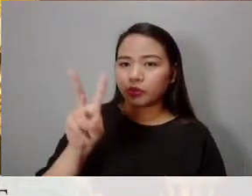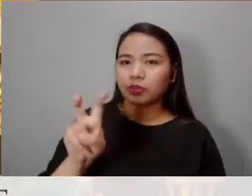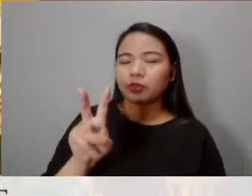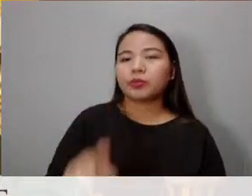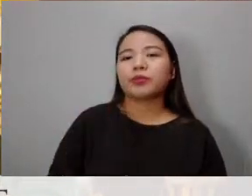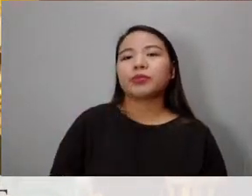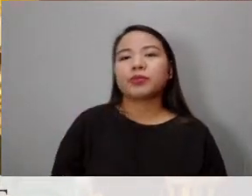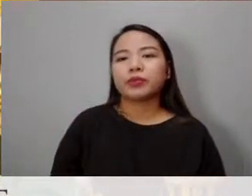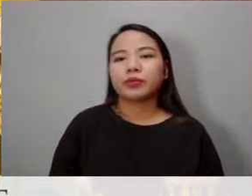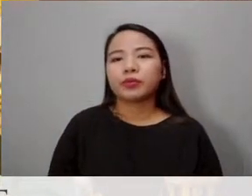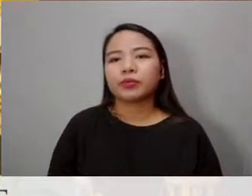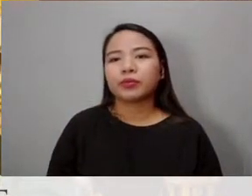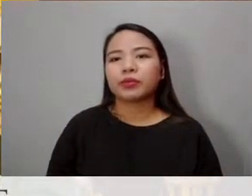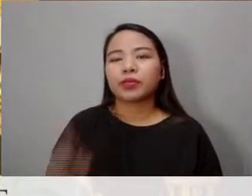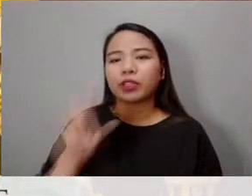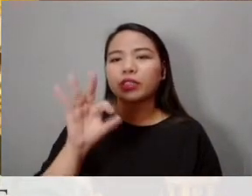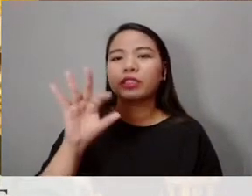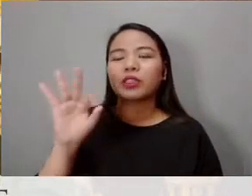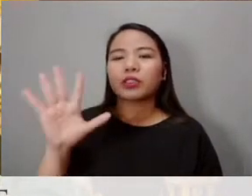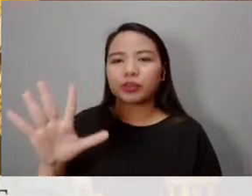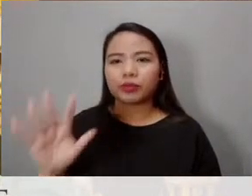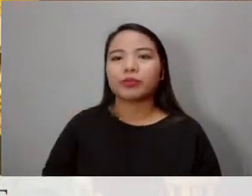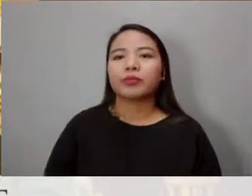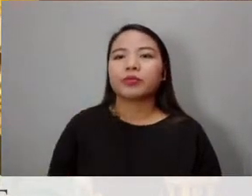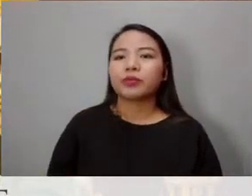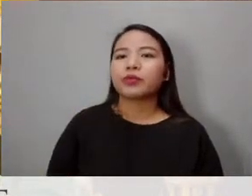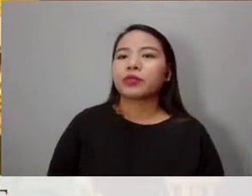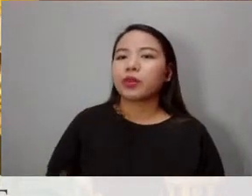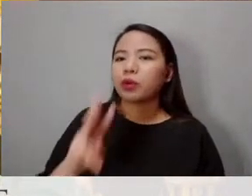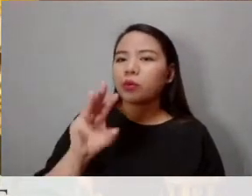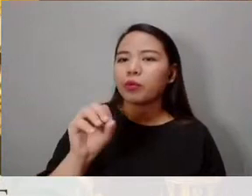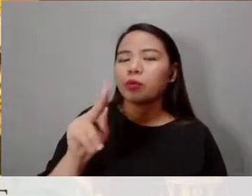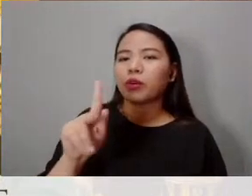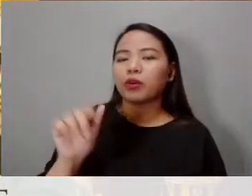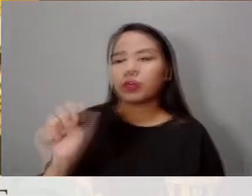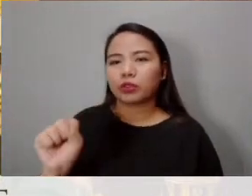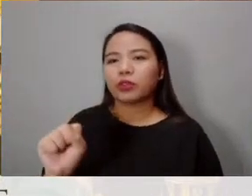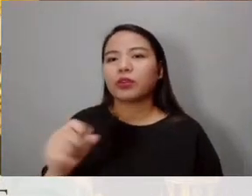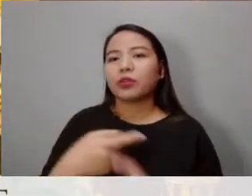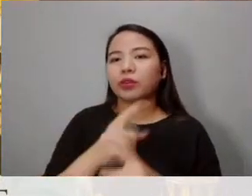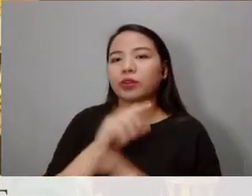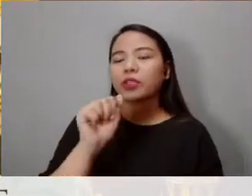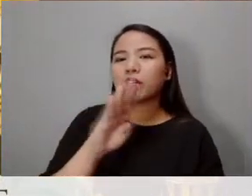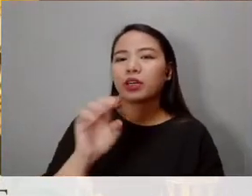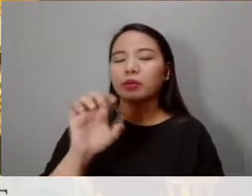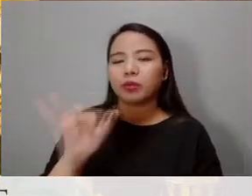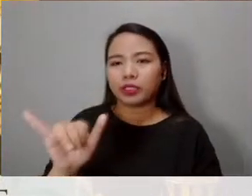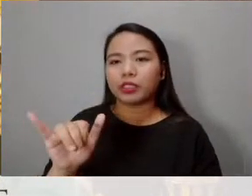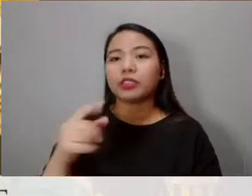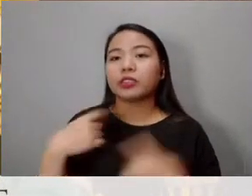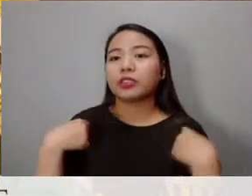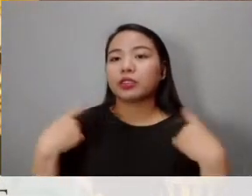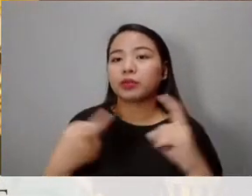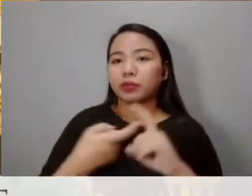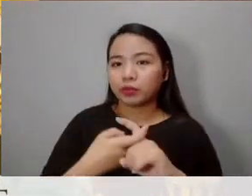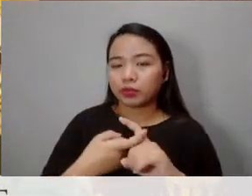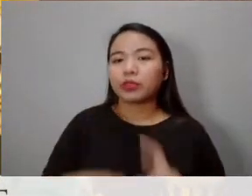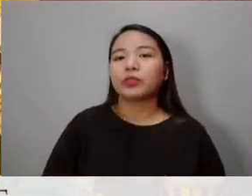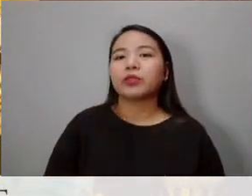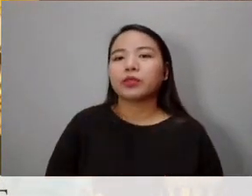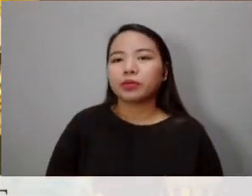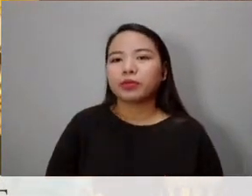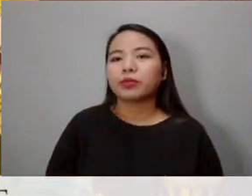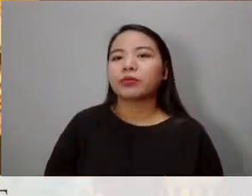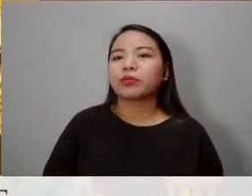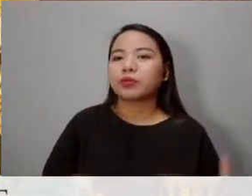12, 1895, 12 Benedictine monks from the Abbey of Our Lady of Montserrat in Spain, led by Right Reverend Jose